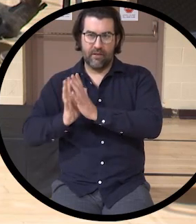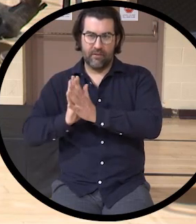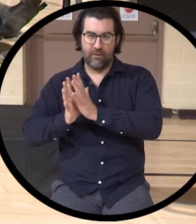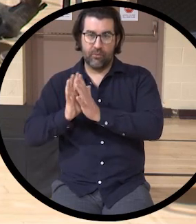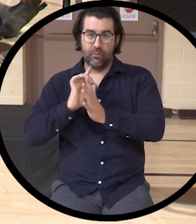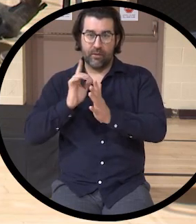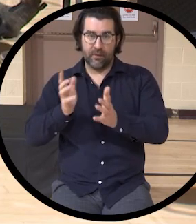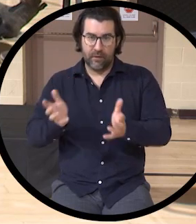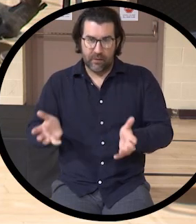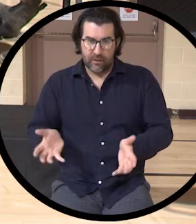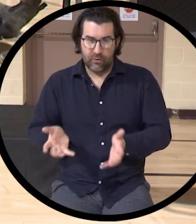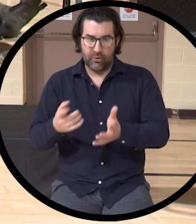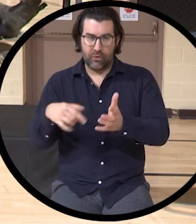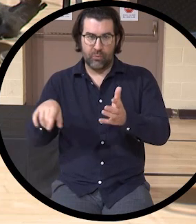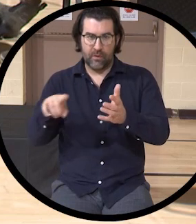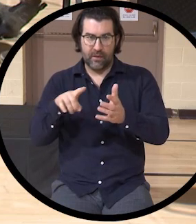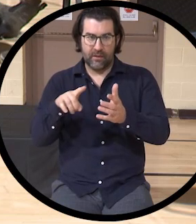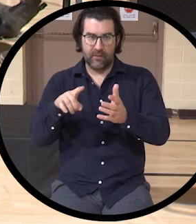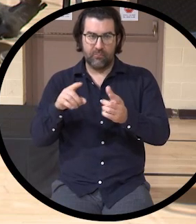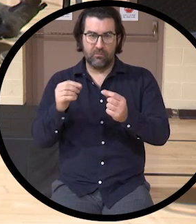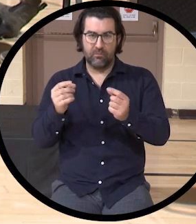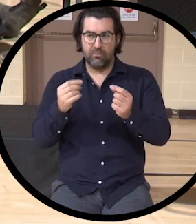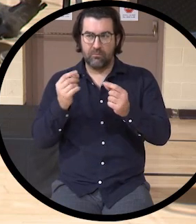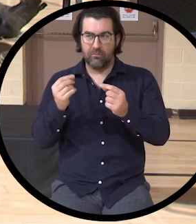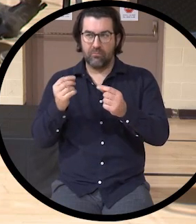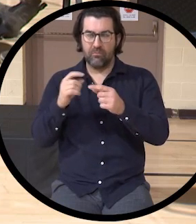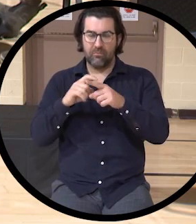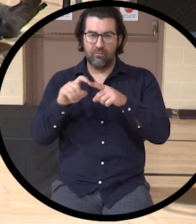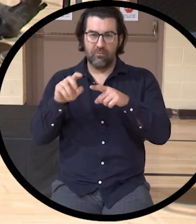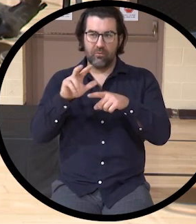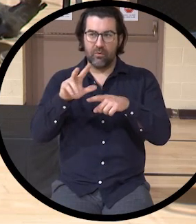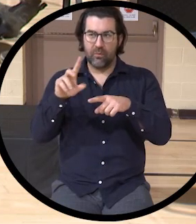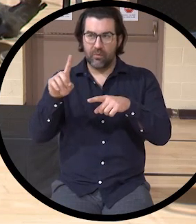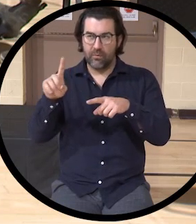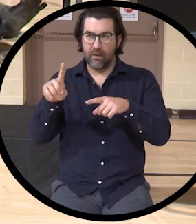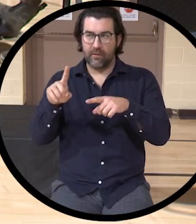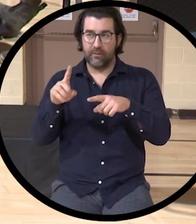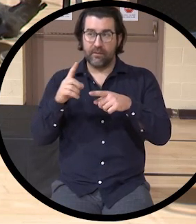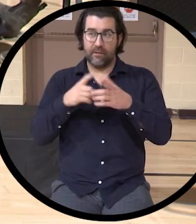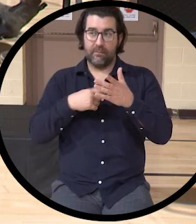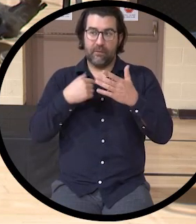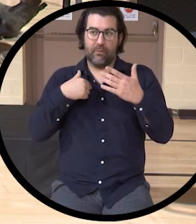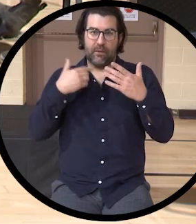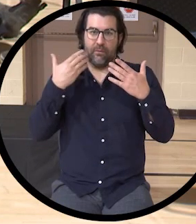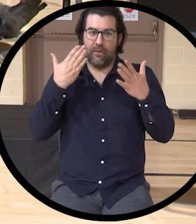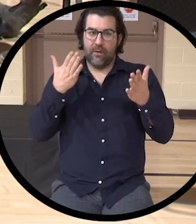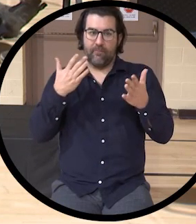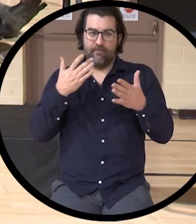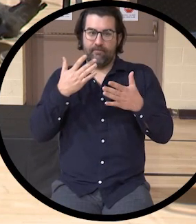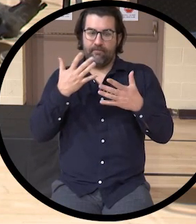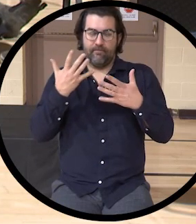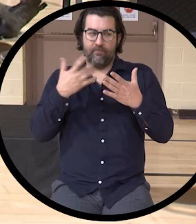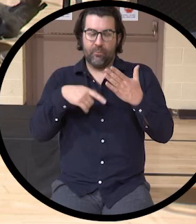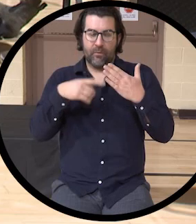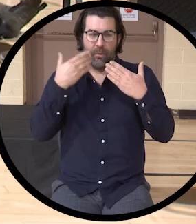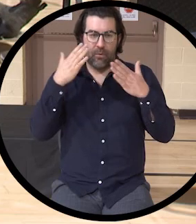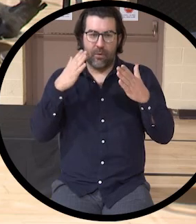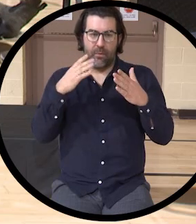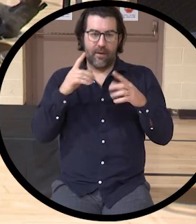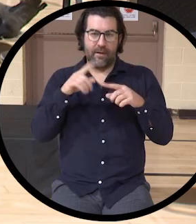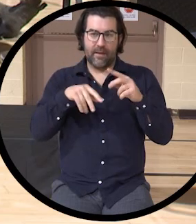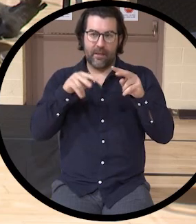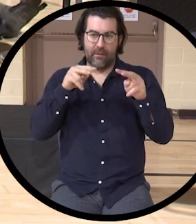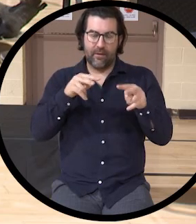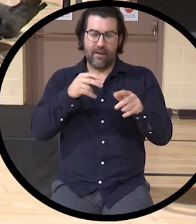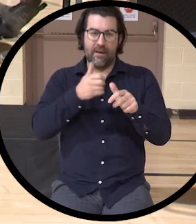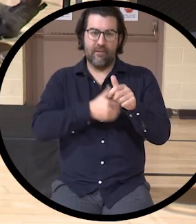do encourage you to always 311 these kinds of things because sometimes we don't know what we don't know, and I can't look at every permit